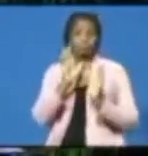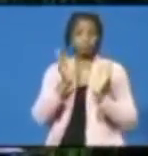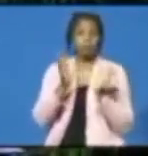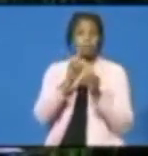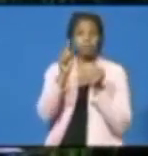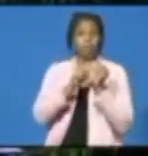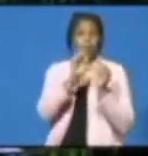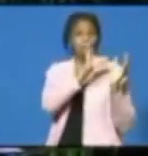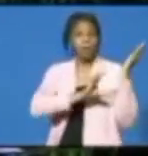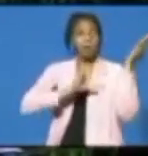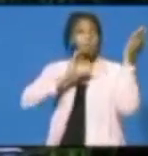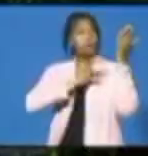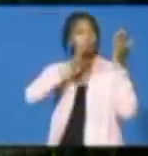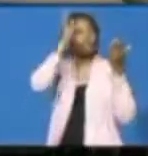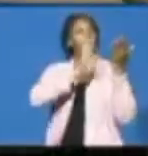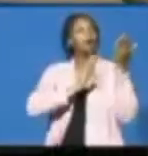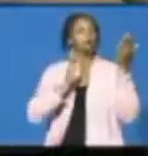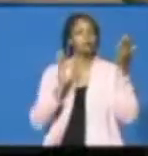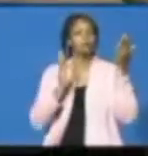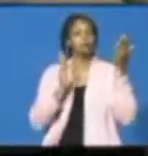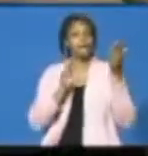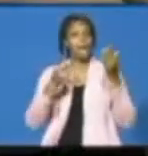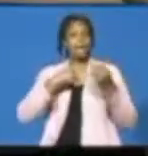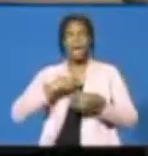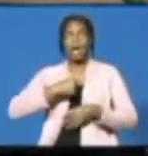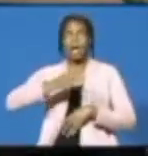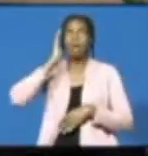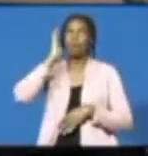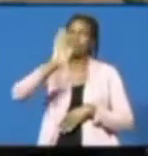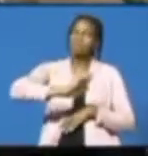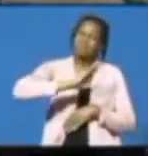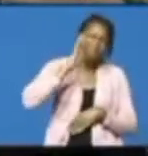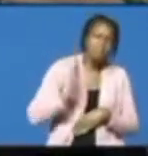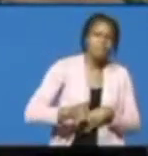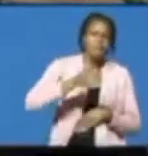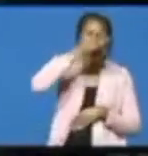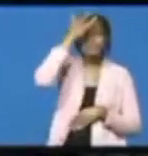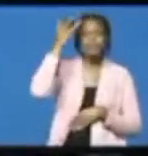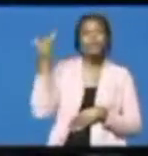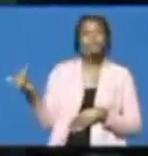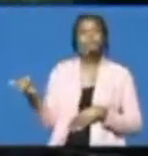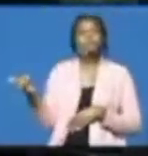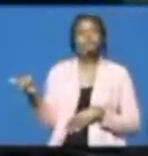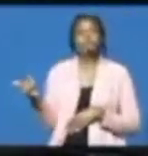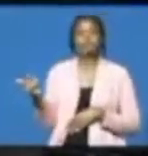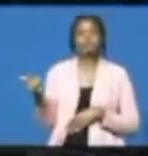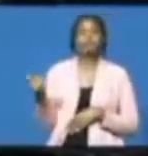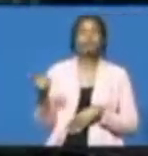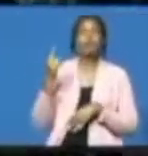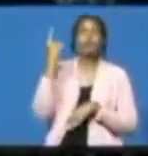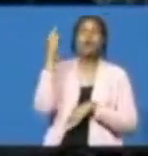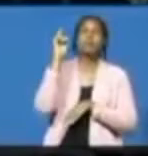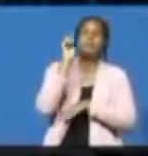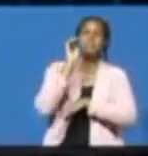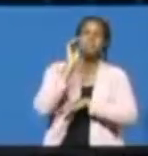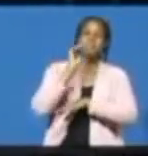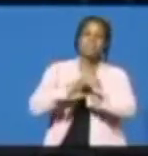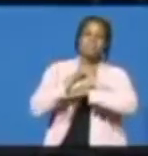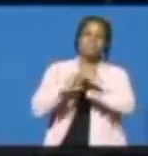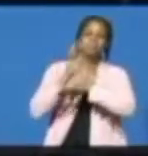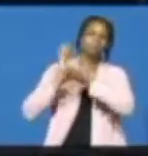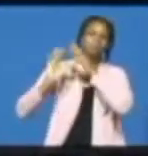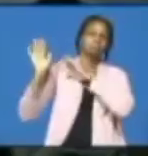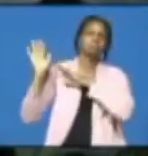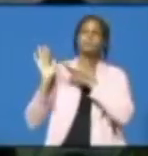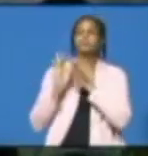God. And I will never forget one evening when we